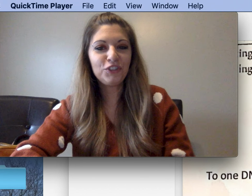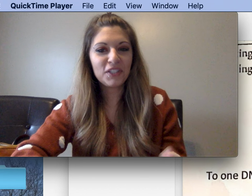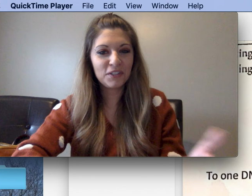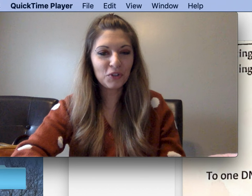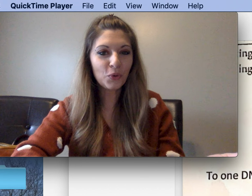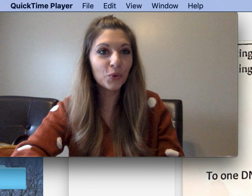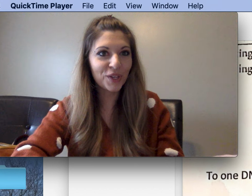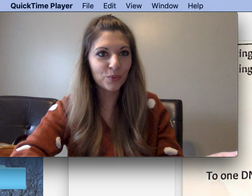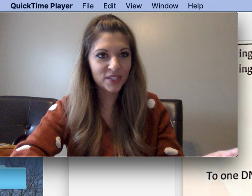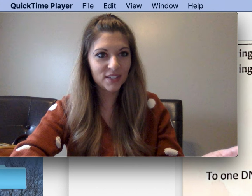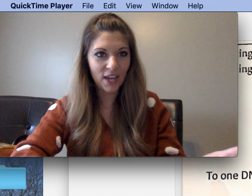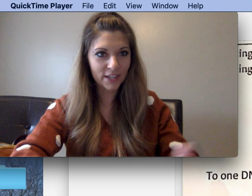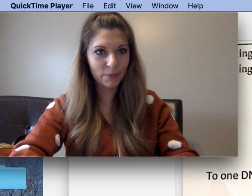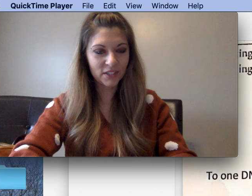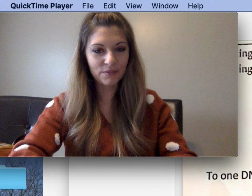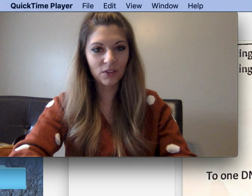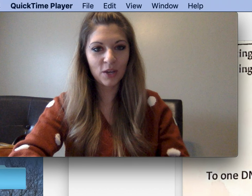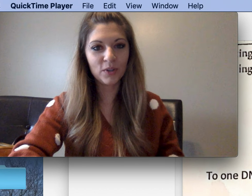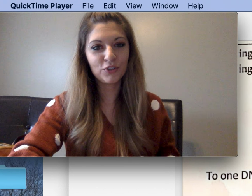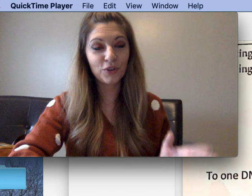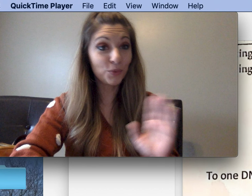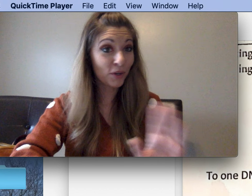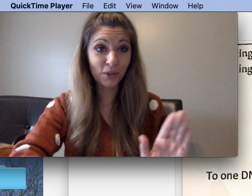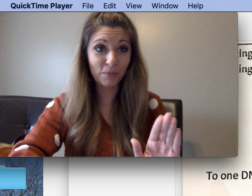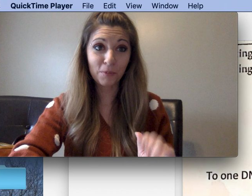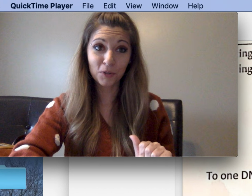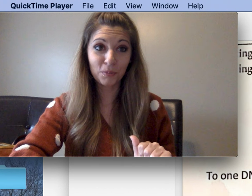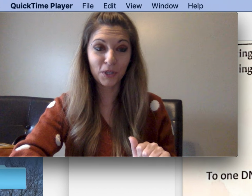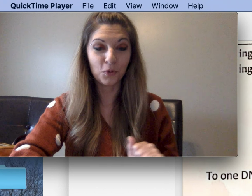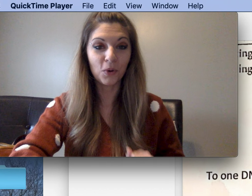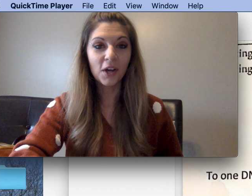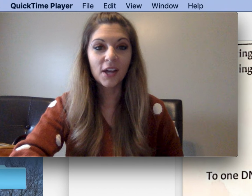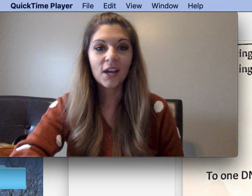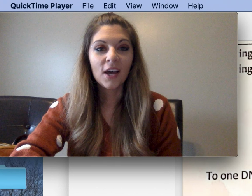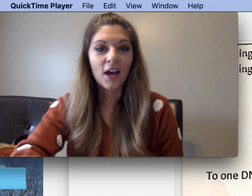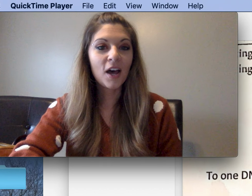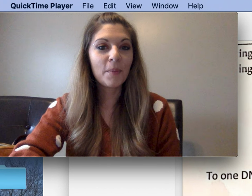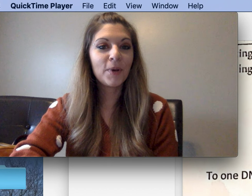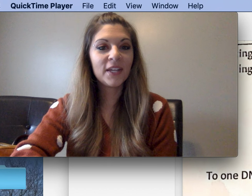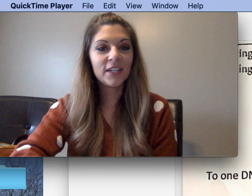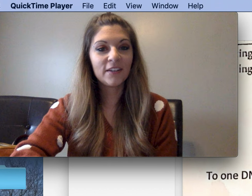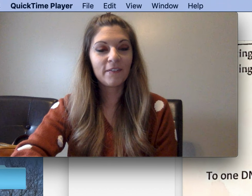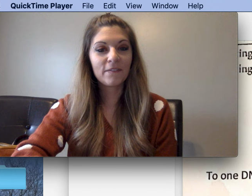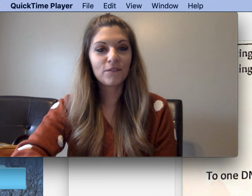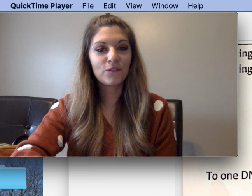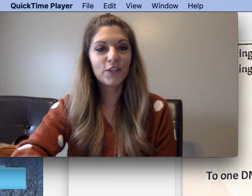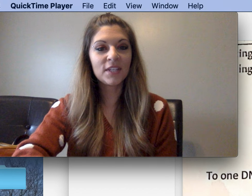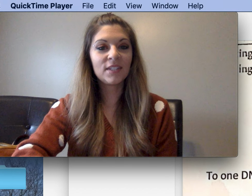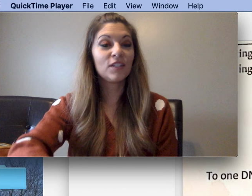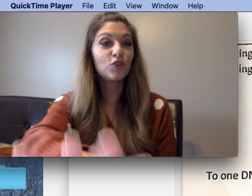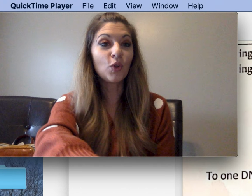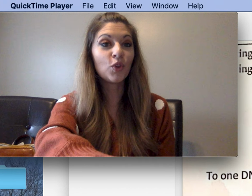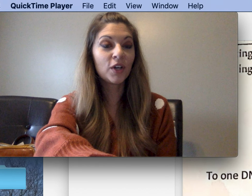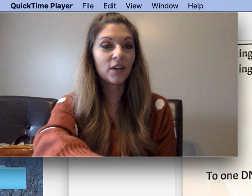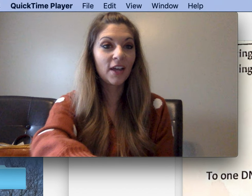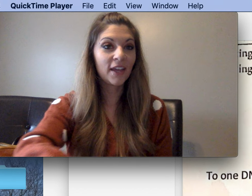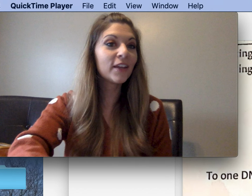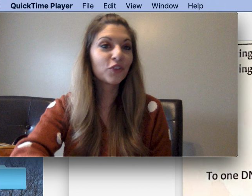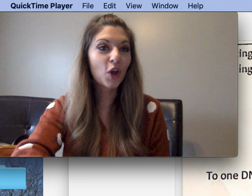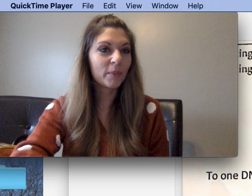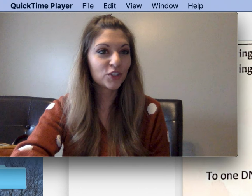or just cool linguistic aspects of the language. So if you want to look them up, they're pretty cool. But for this instance, don't